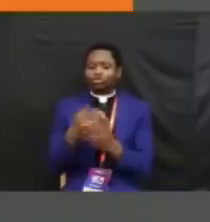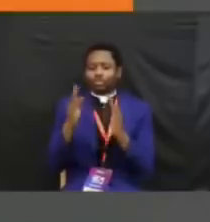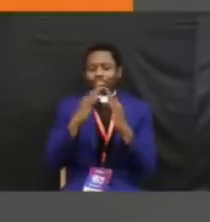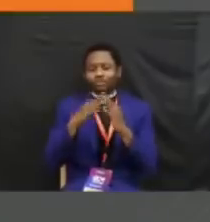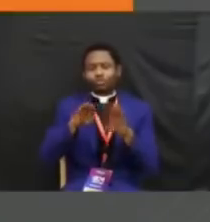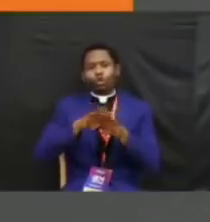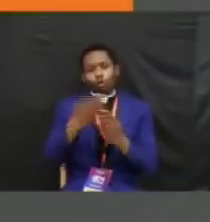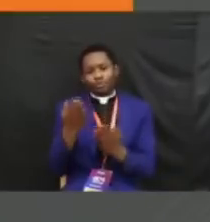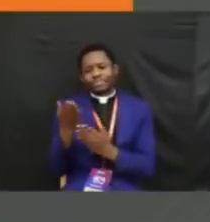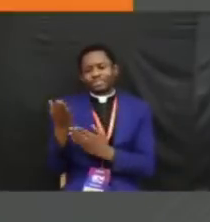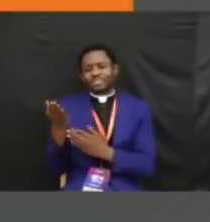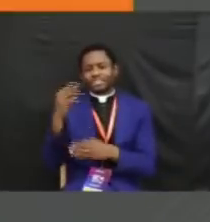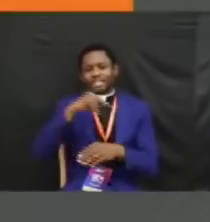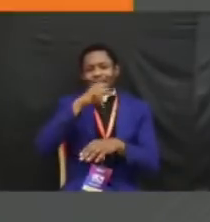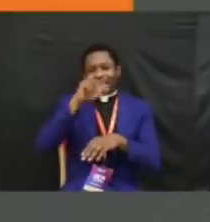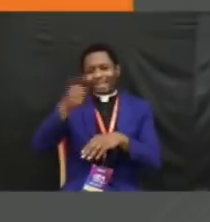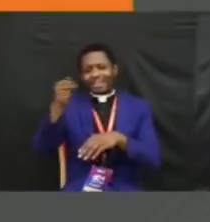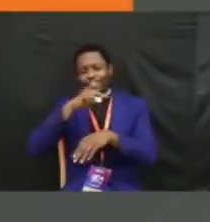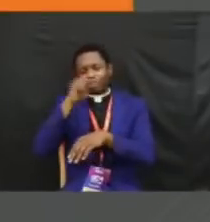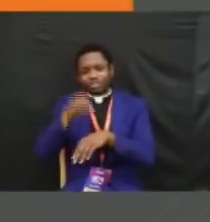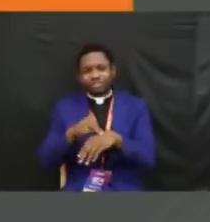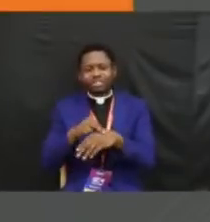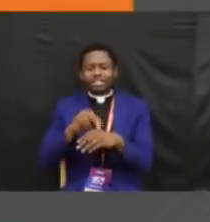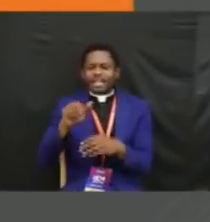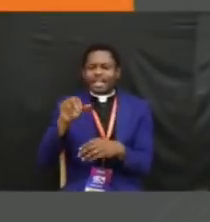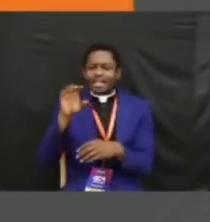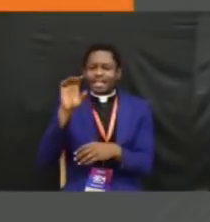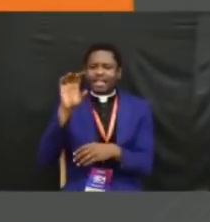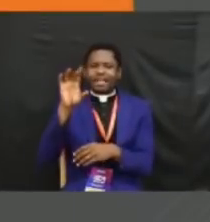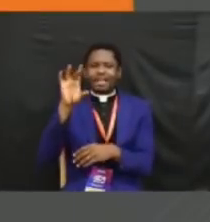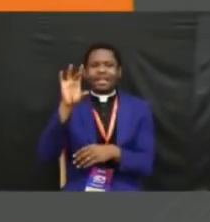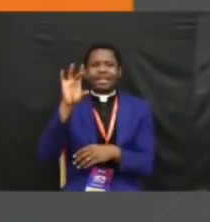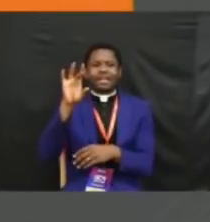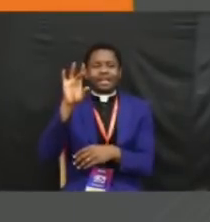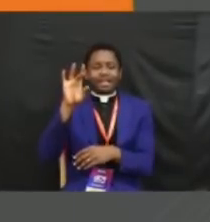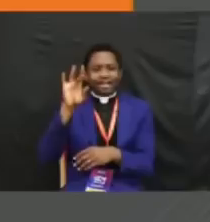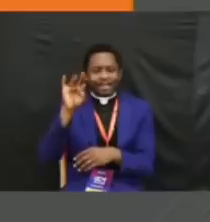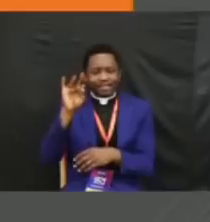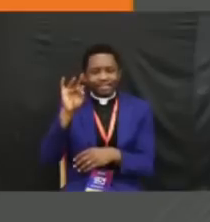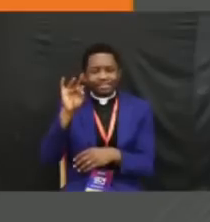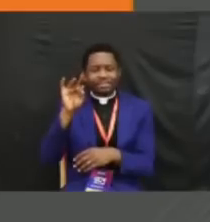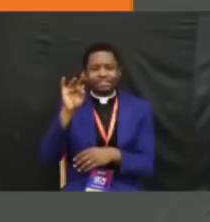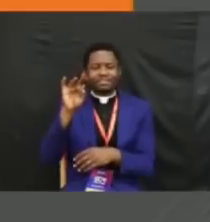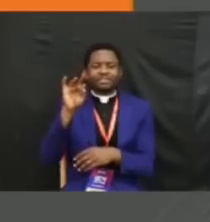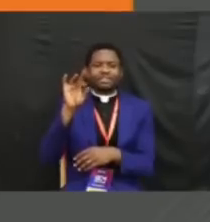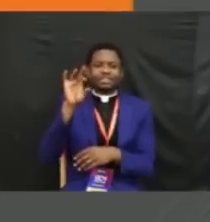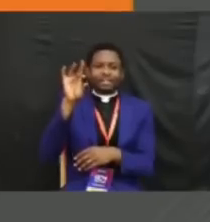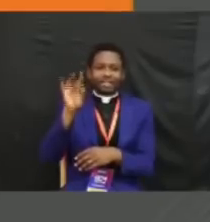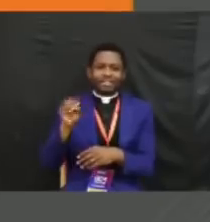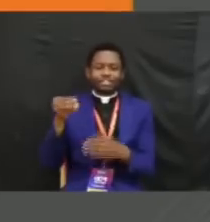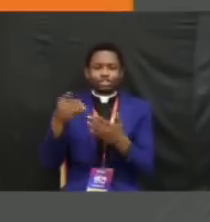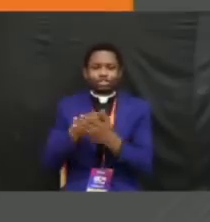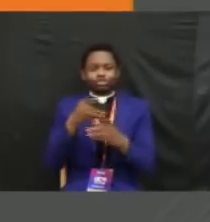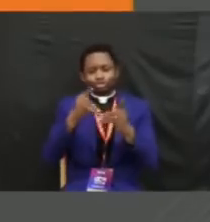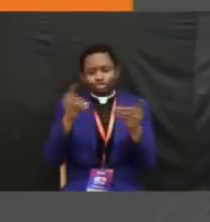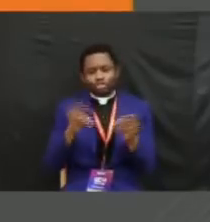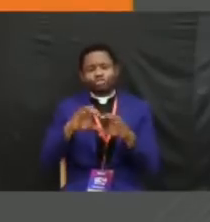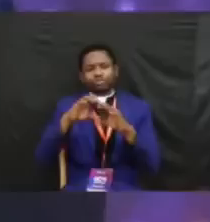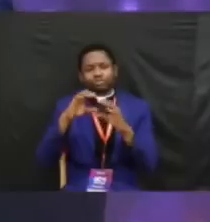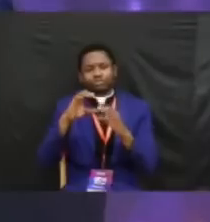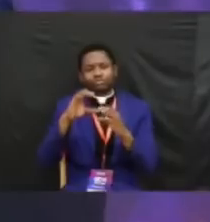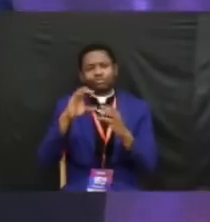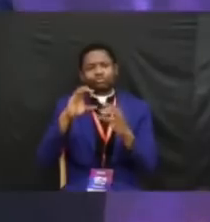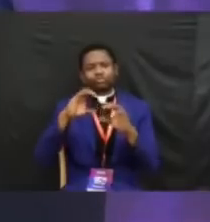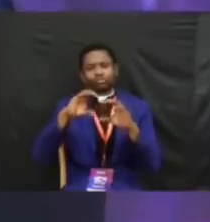opened and 80 new districts were also created. Now a total of 24